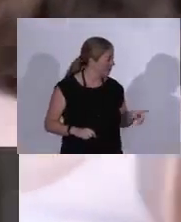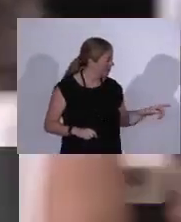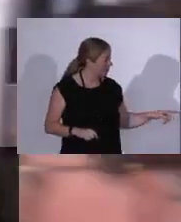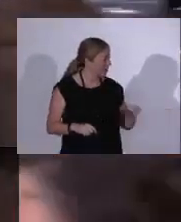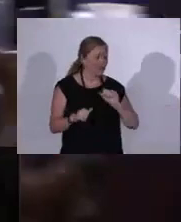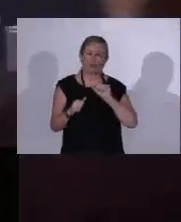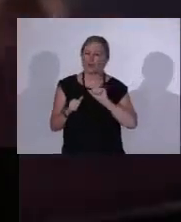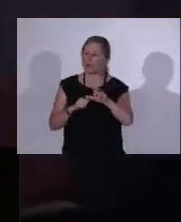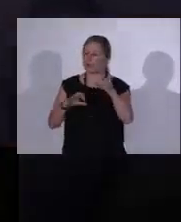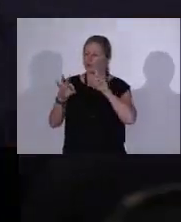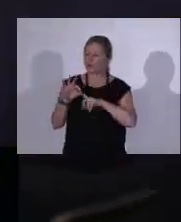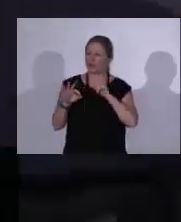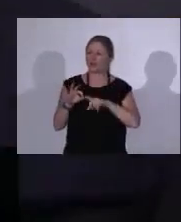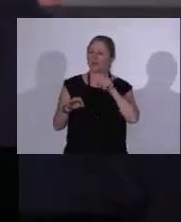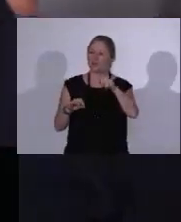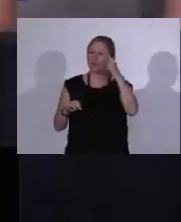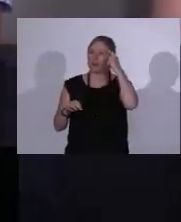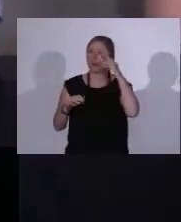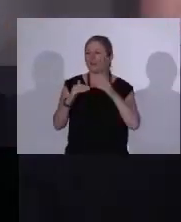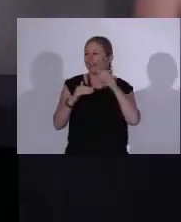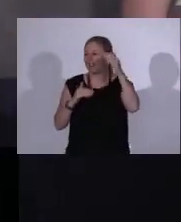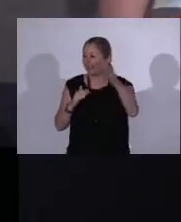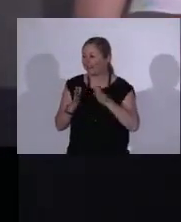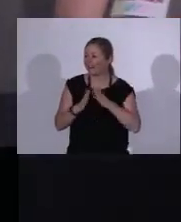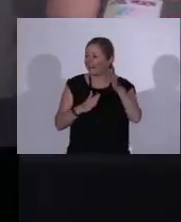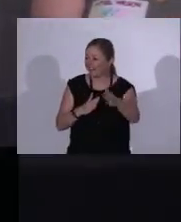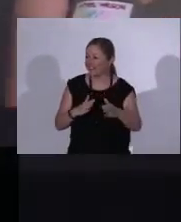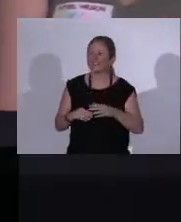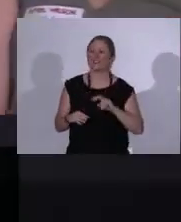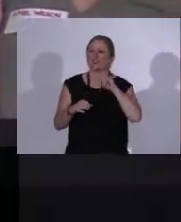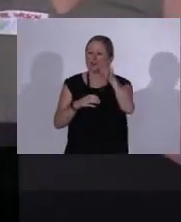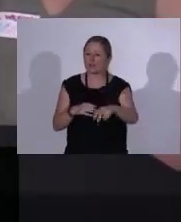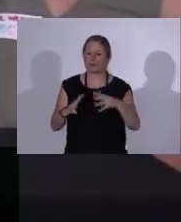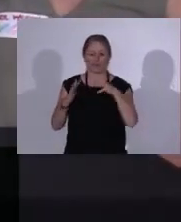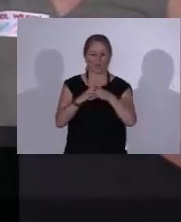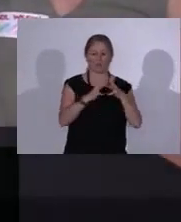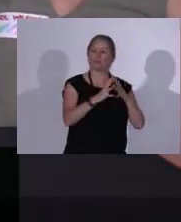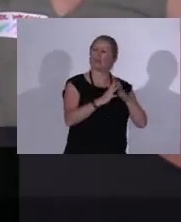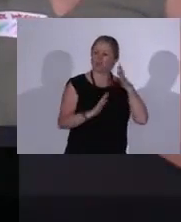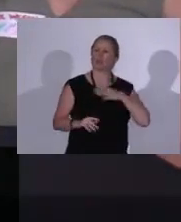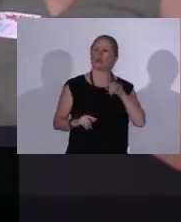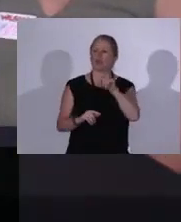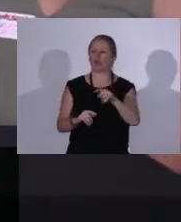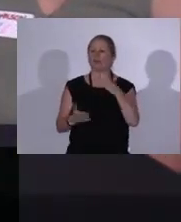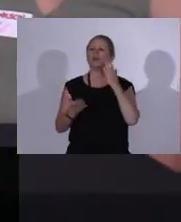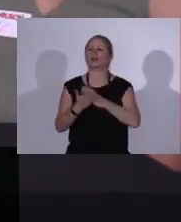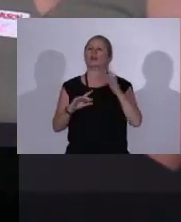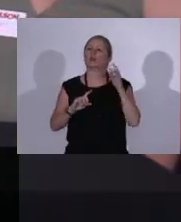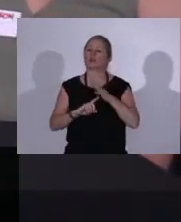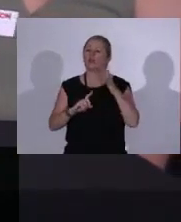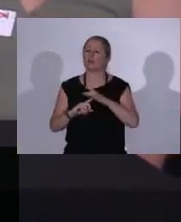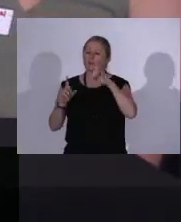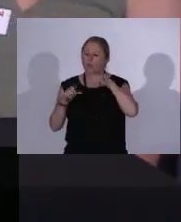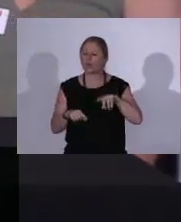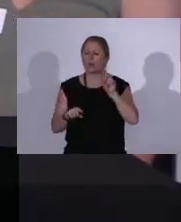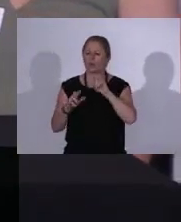sort of anticipated our future developments on the website. That is really important. It's sort of determining what